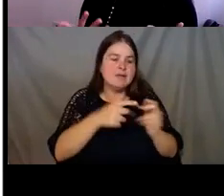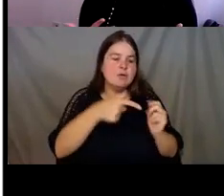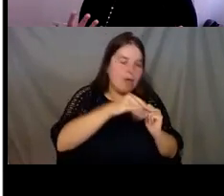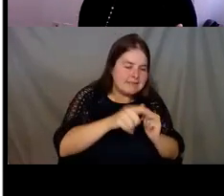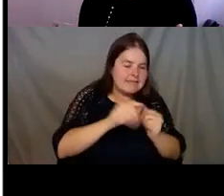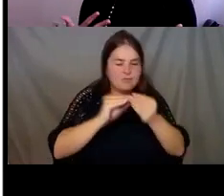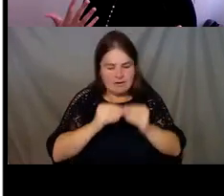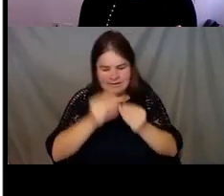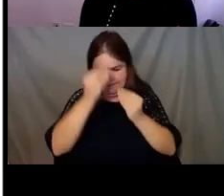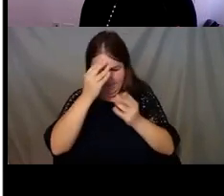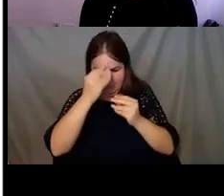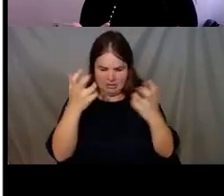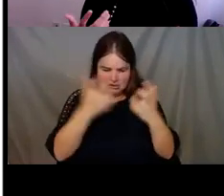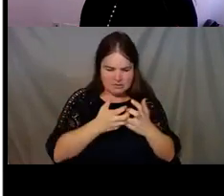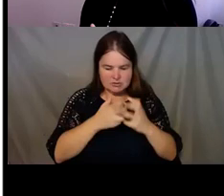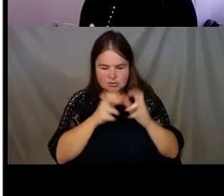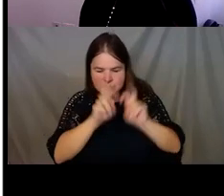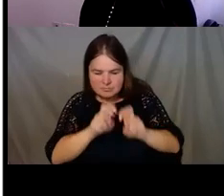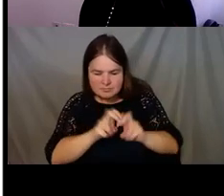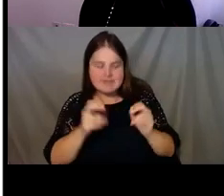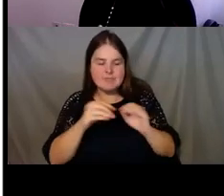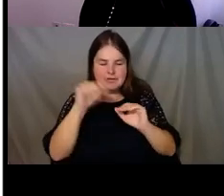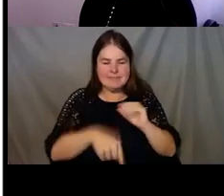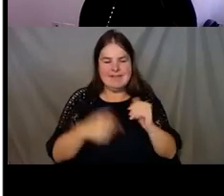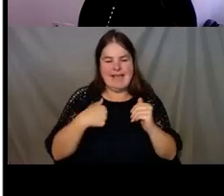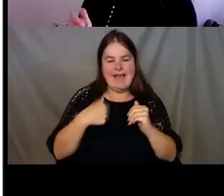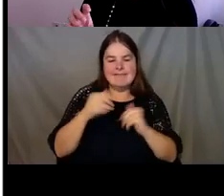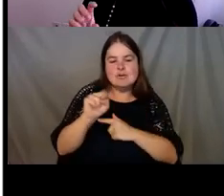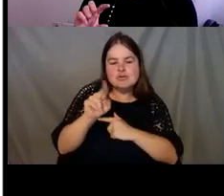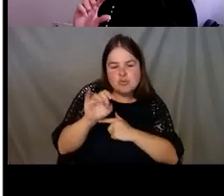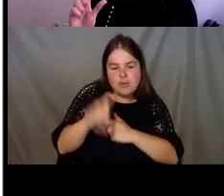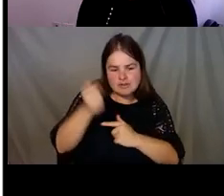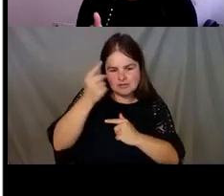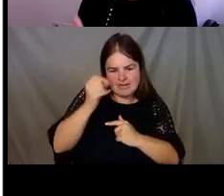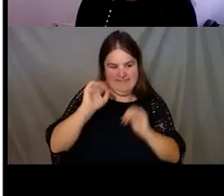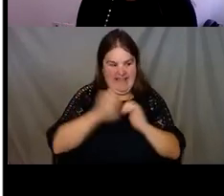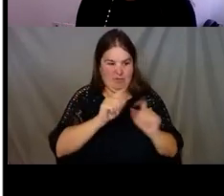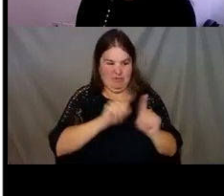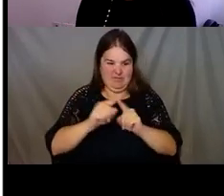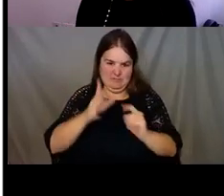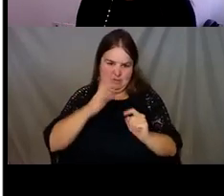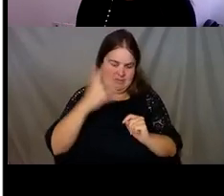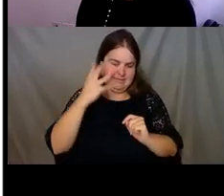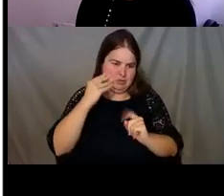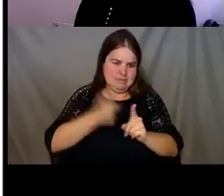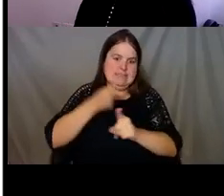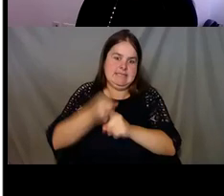really have a more nuanced understanding of how these maternal experiences may impact early infant